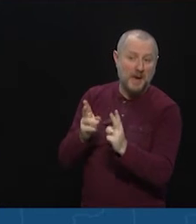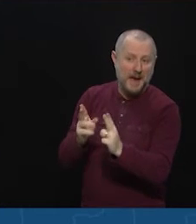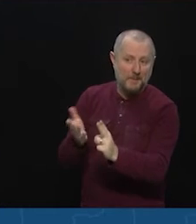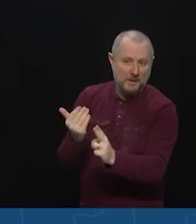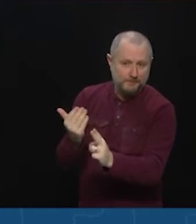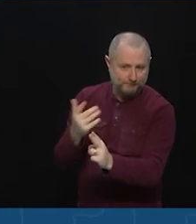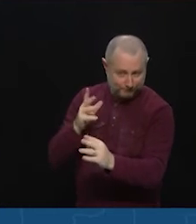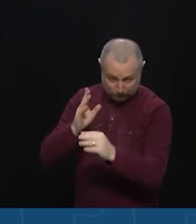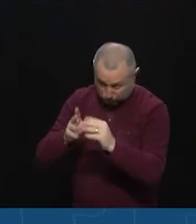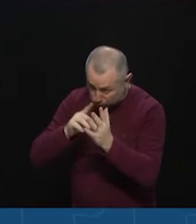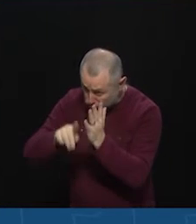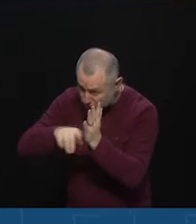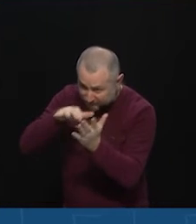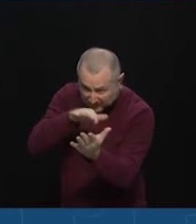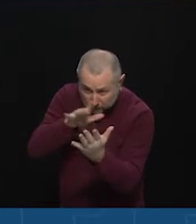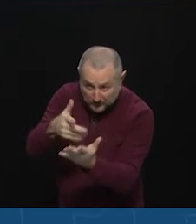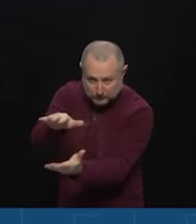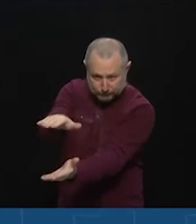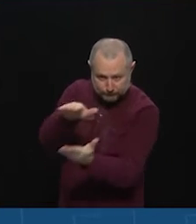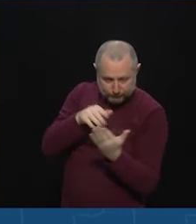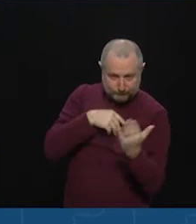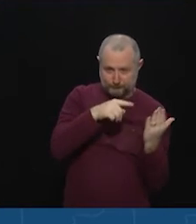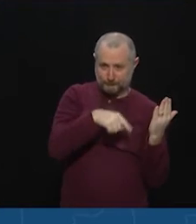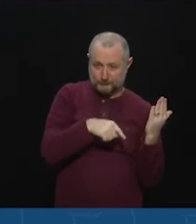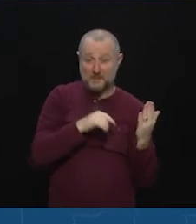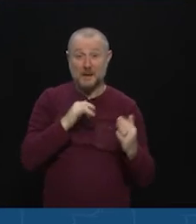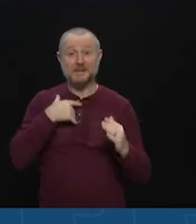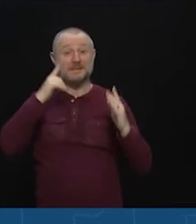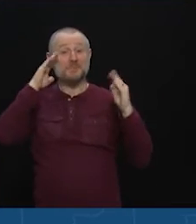anticipate that the DOT will have a groundbreaking